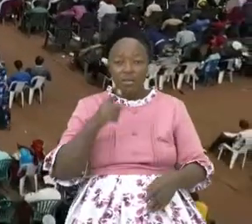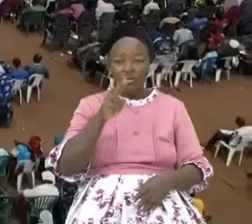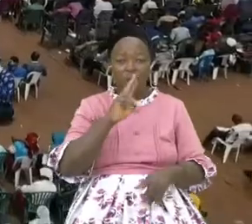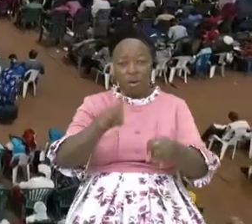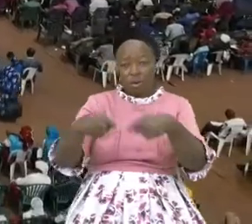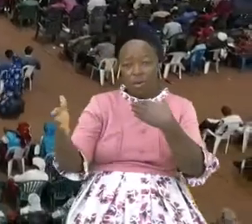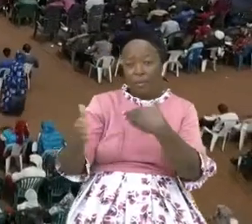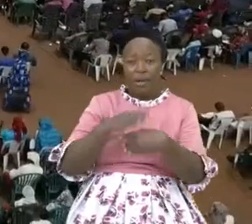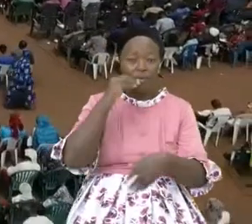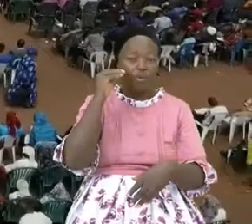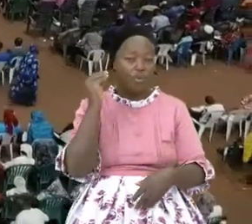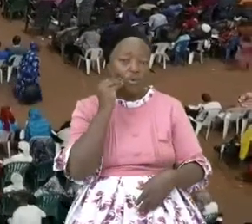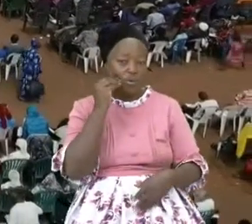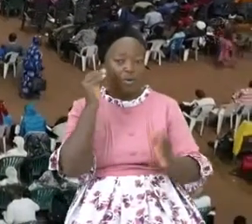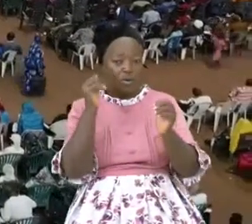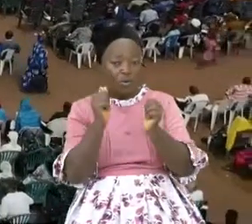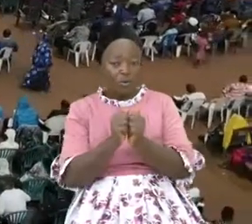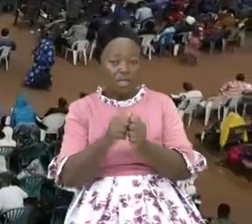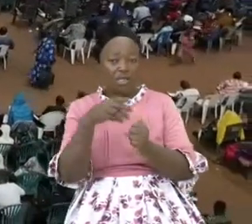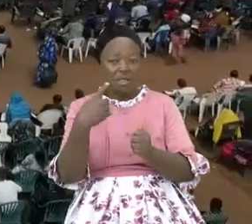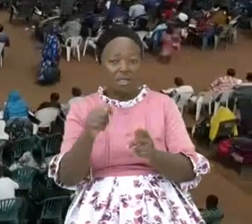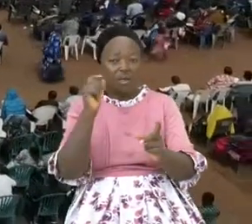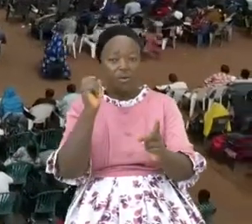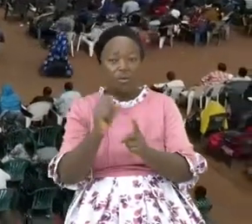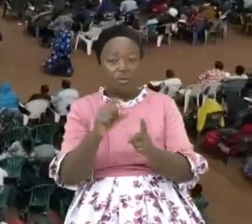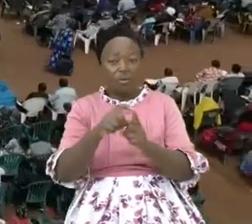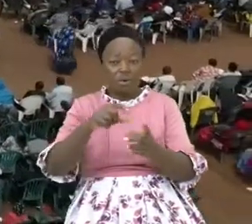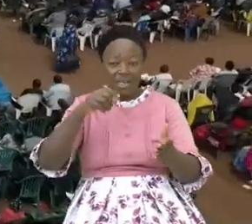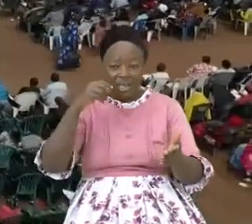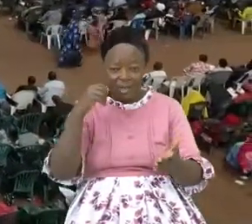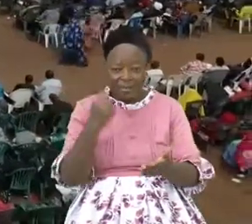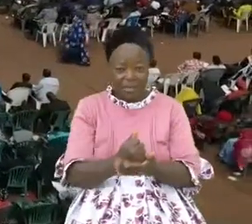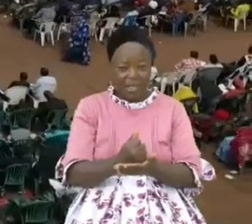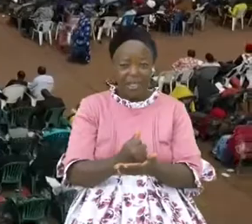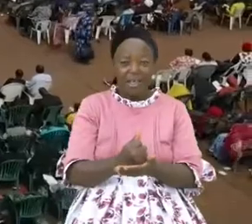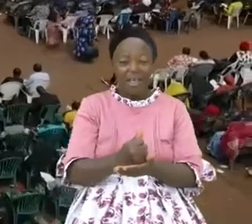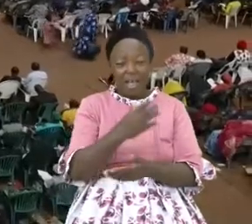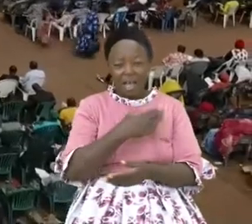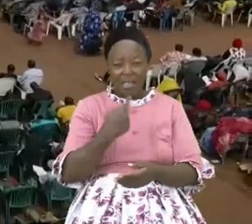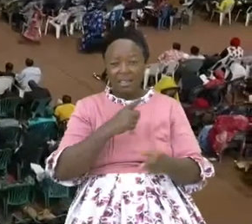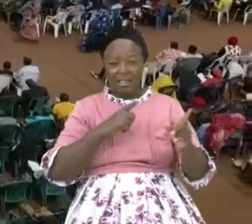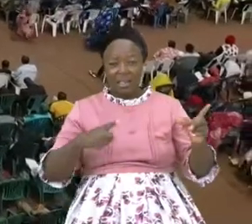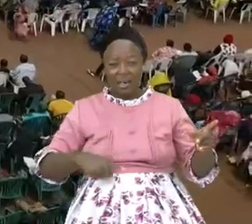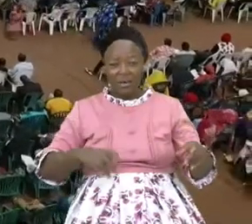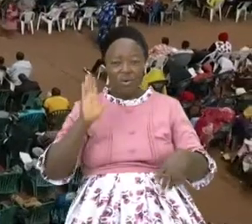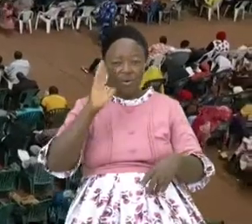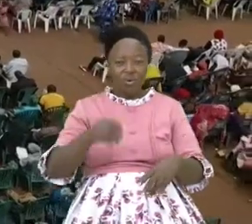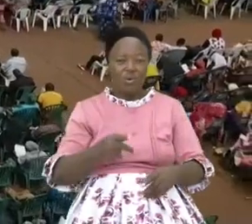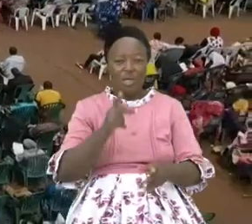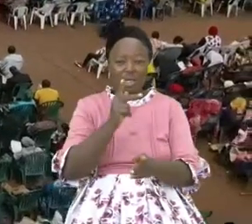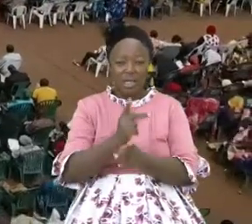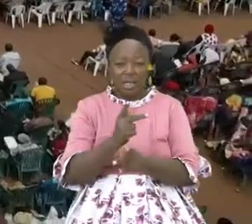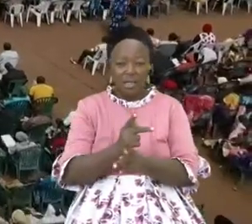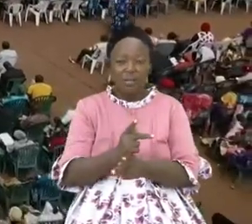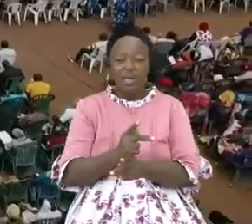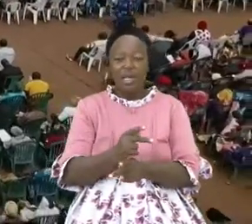back home with the word, amen. And the Lord will keep everything